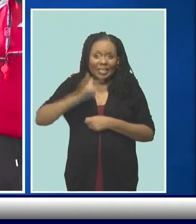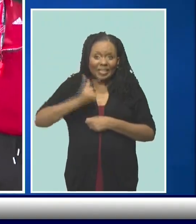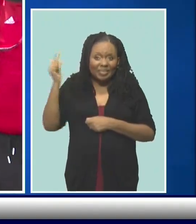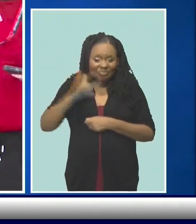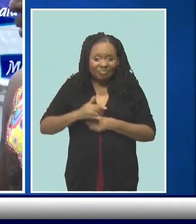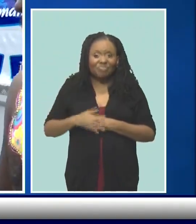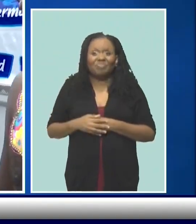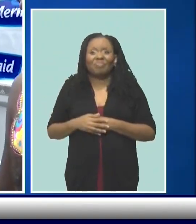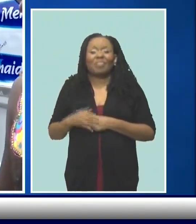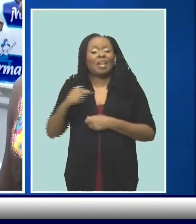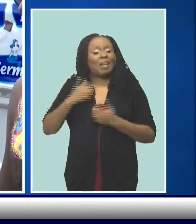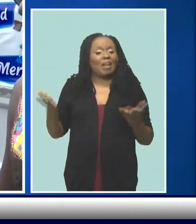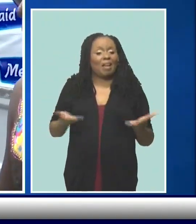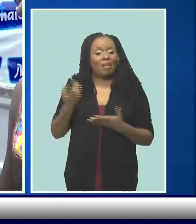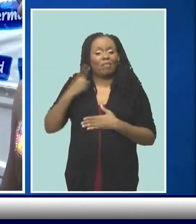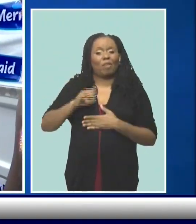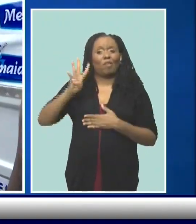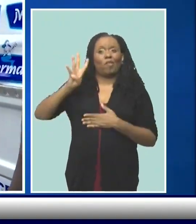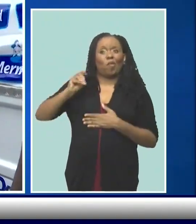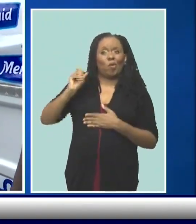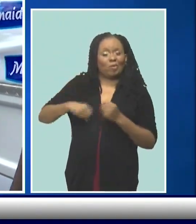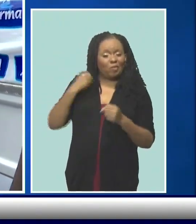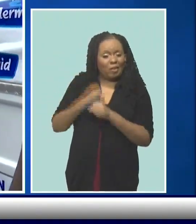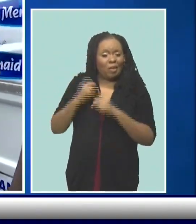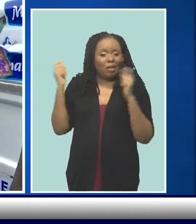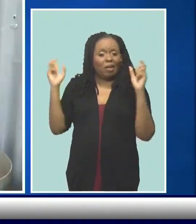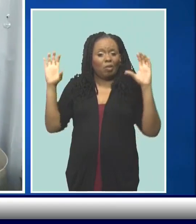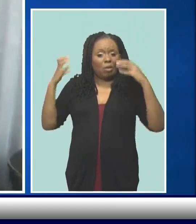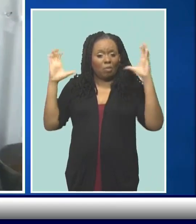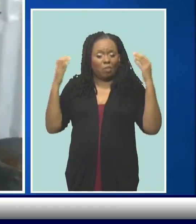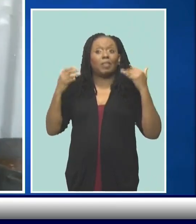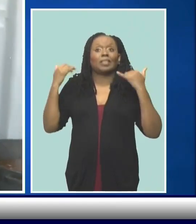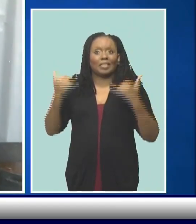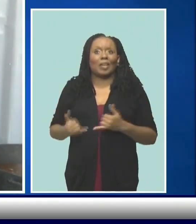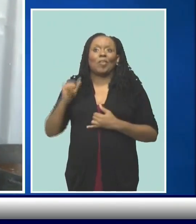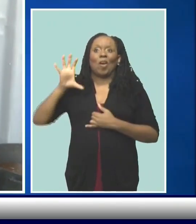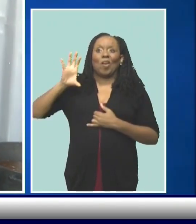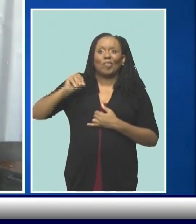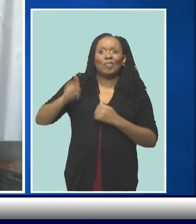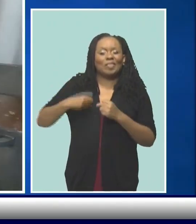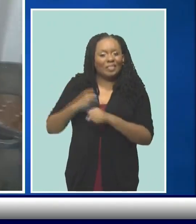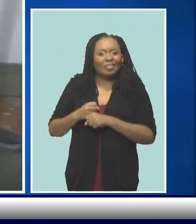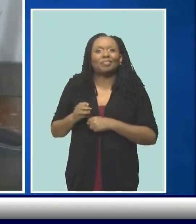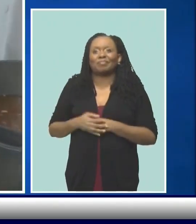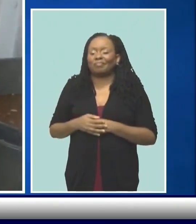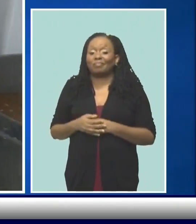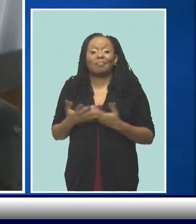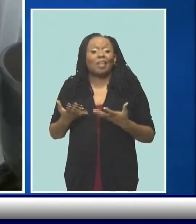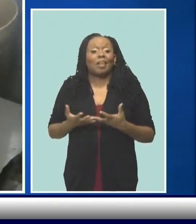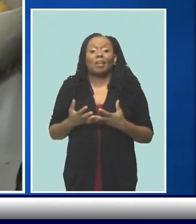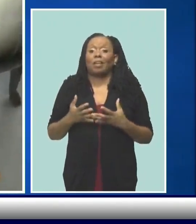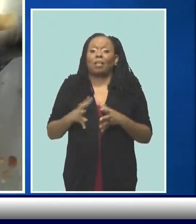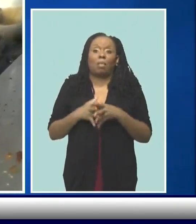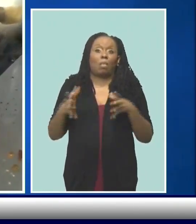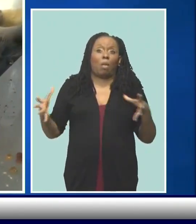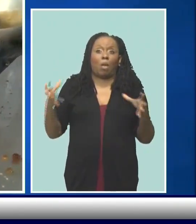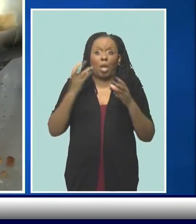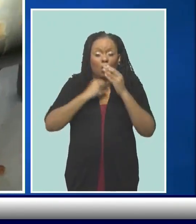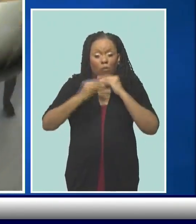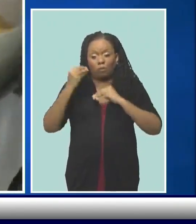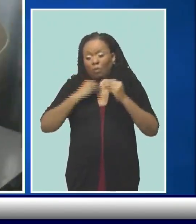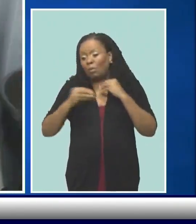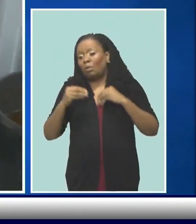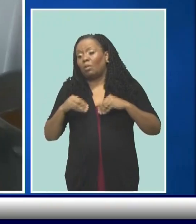make it for the 50th. And every year I've been coming back since then. And there was definitely no shortage of food and drinks on sale. Vendor